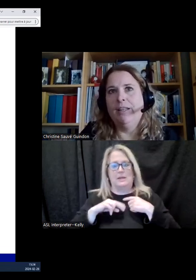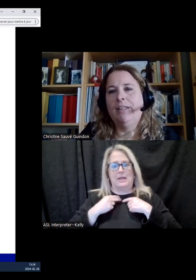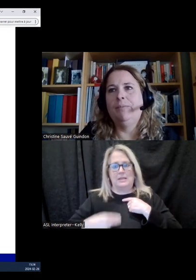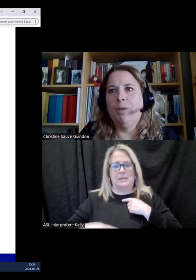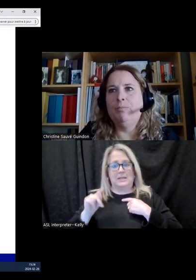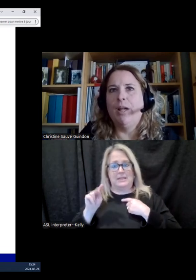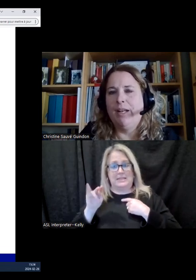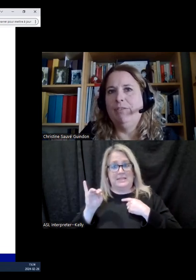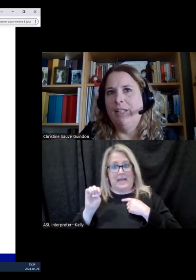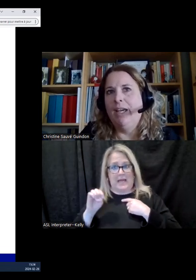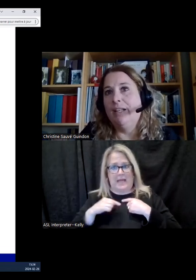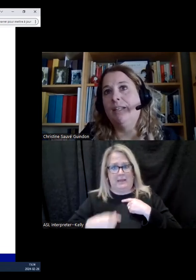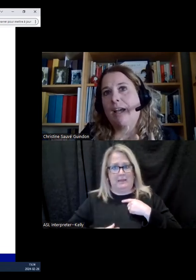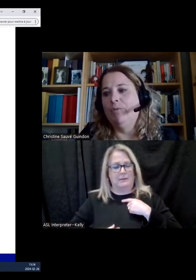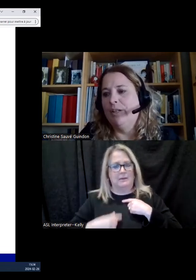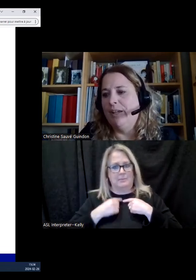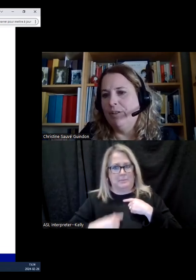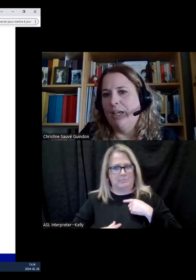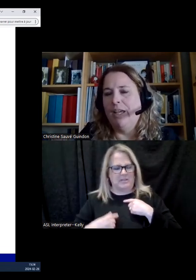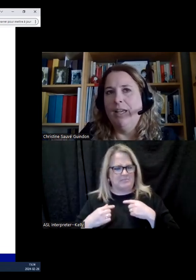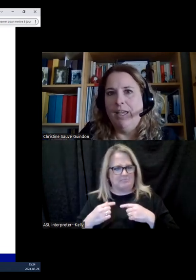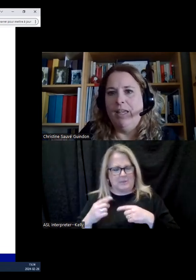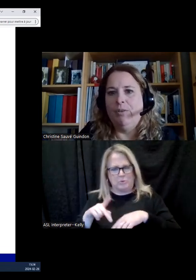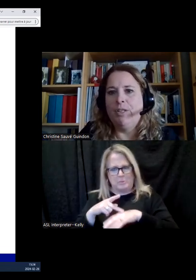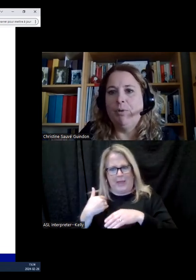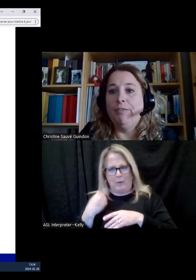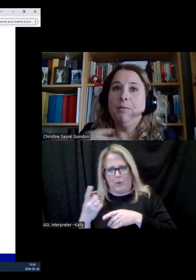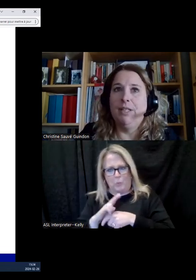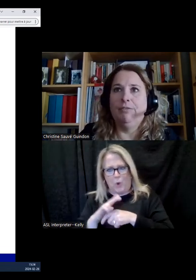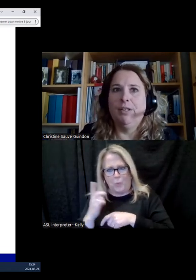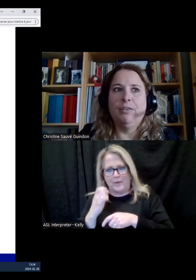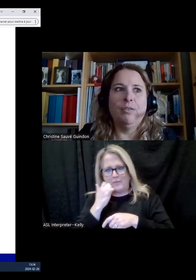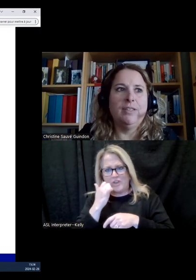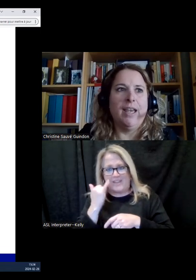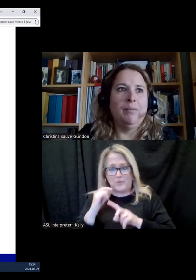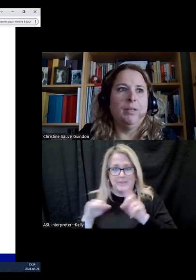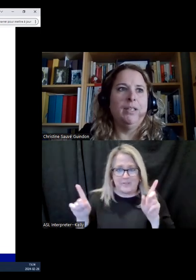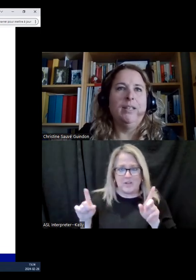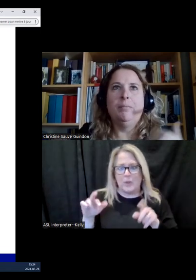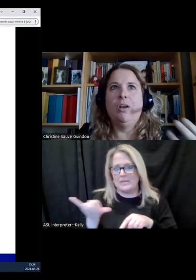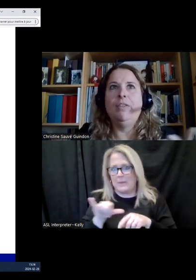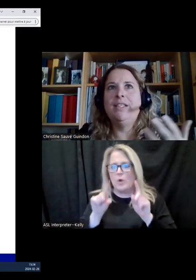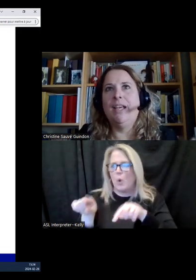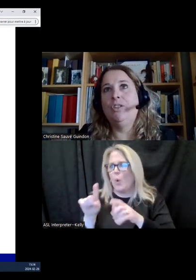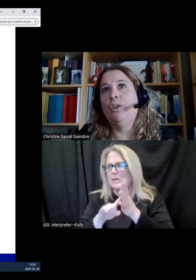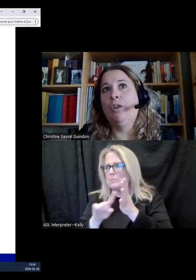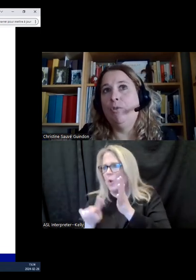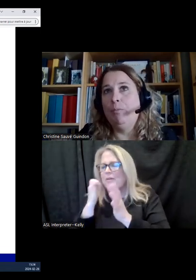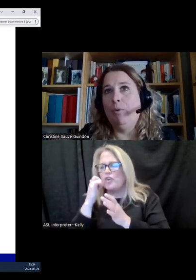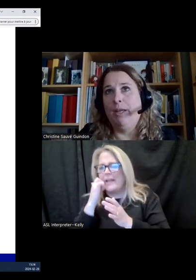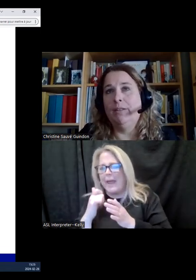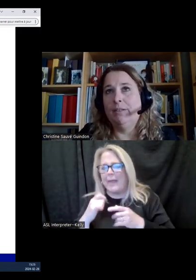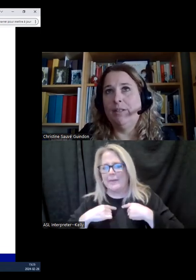tie that the principal had every day because he'd have one every day and go explore if it was different or the same. But all these things you